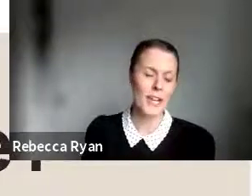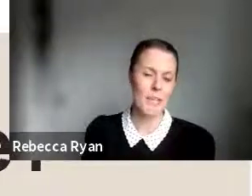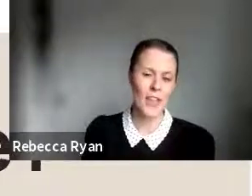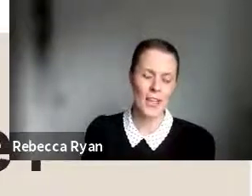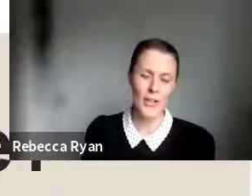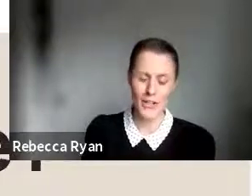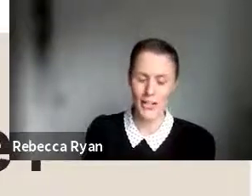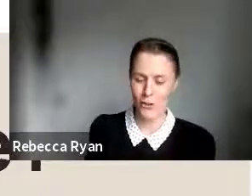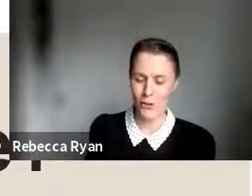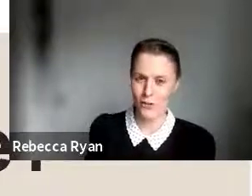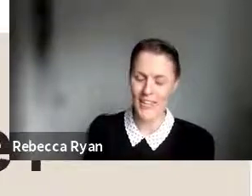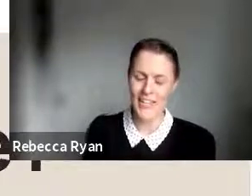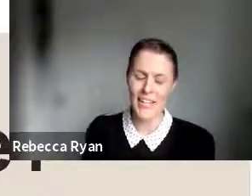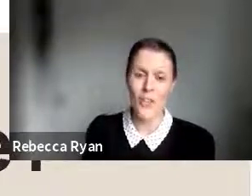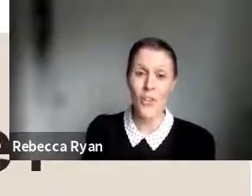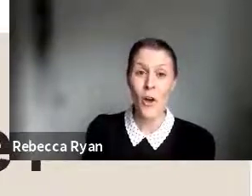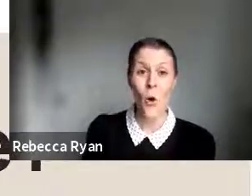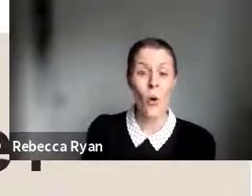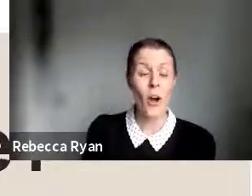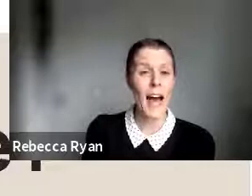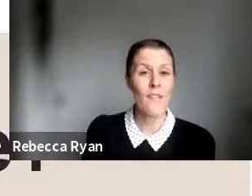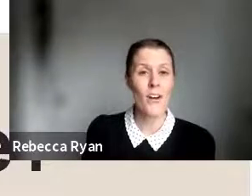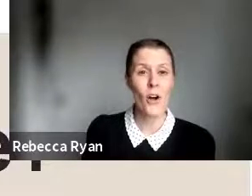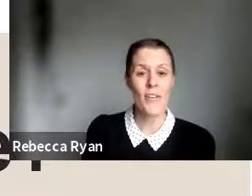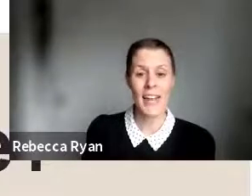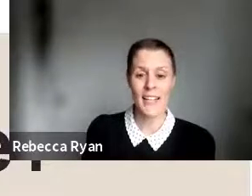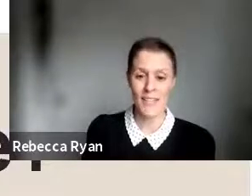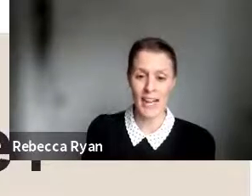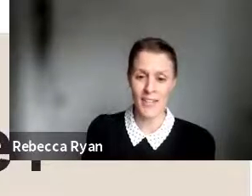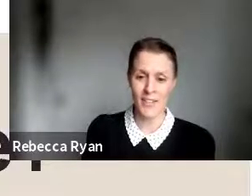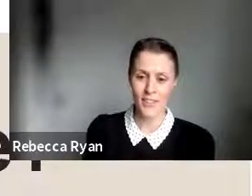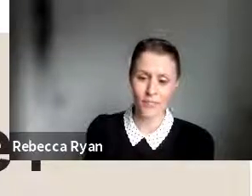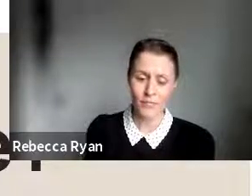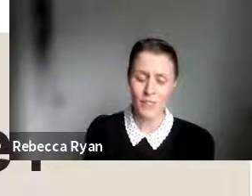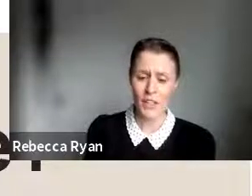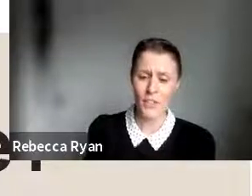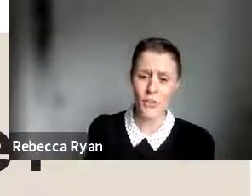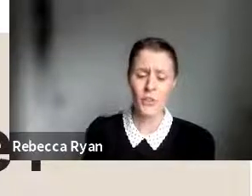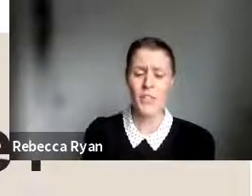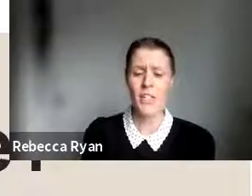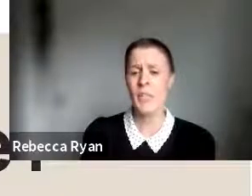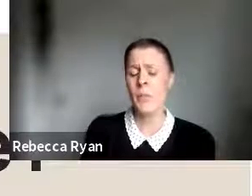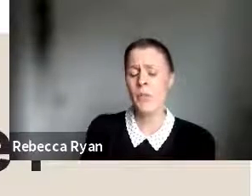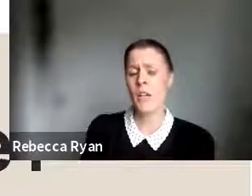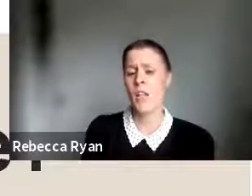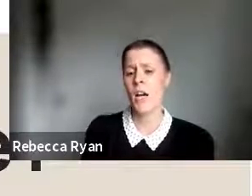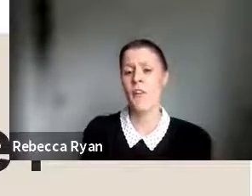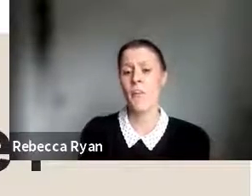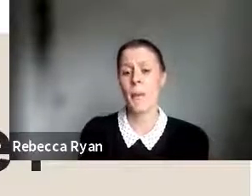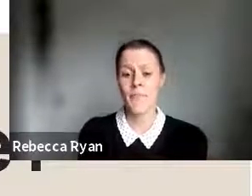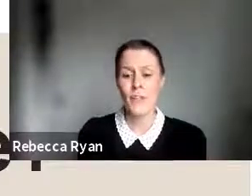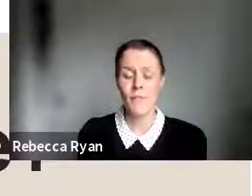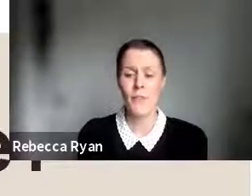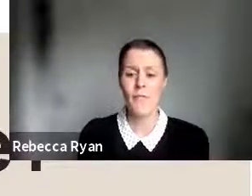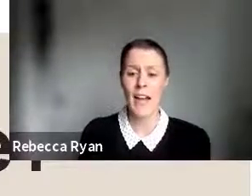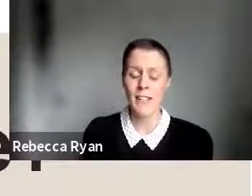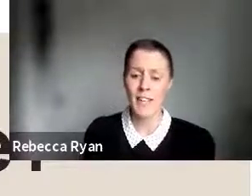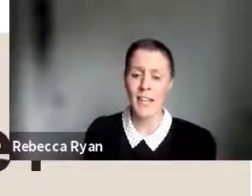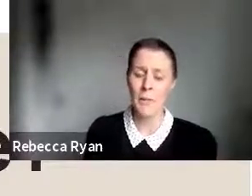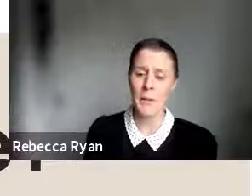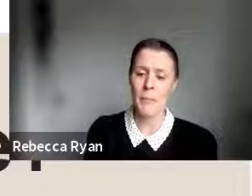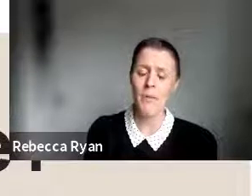put out a statement that you need to either show vaccination or have a COVID negative test. So the CDC puts out a lot of other benefits